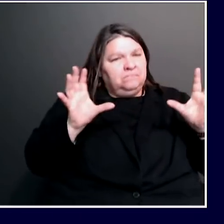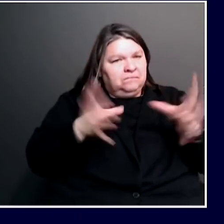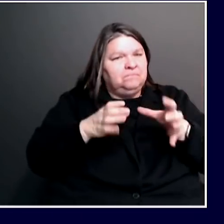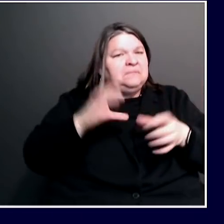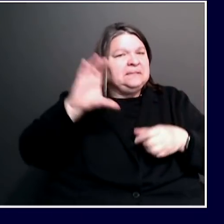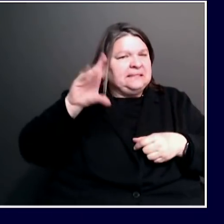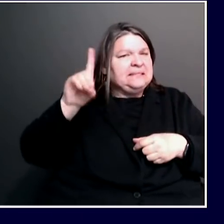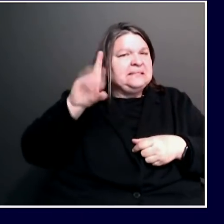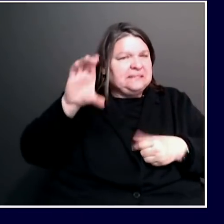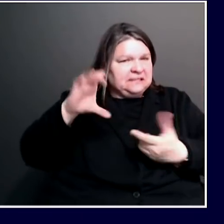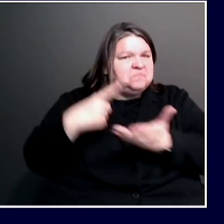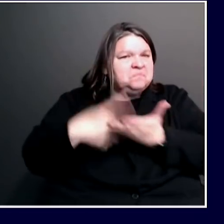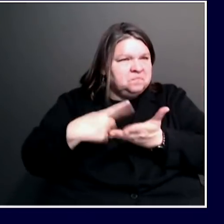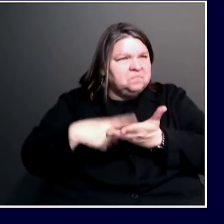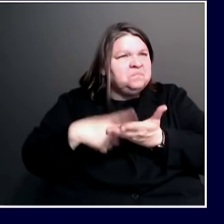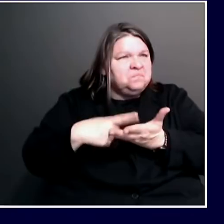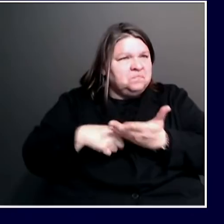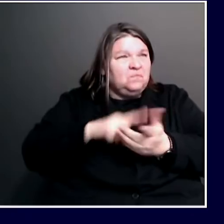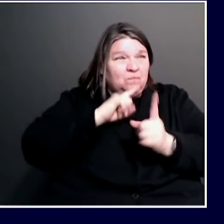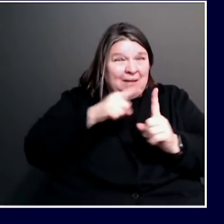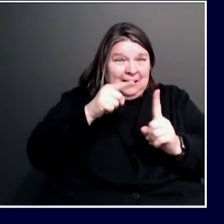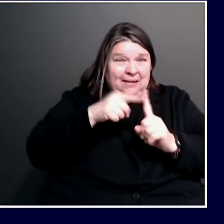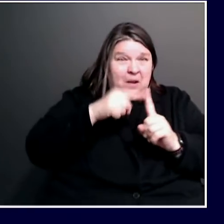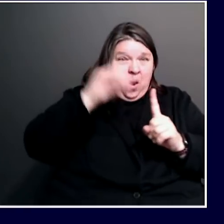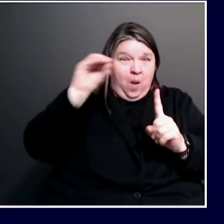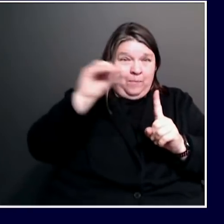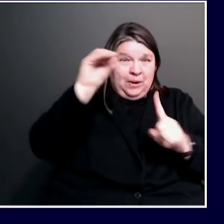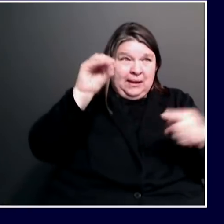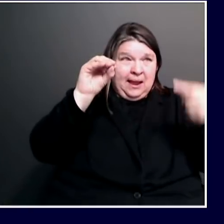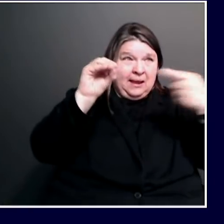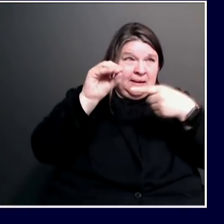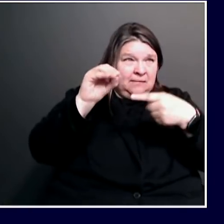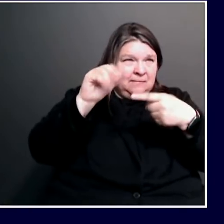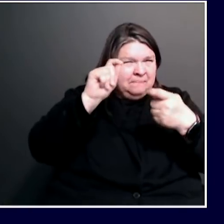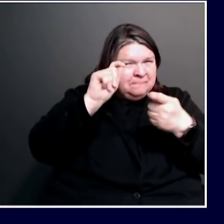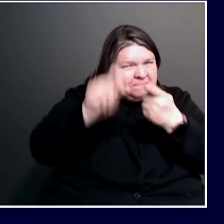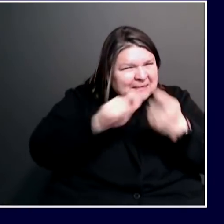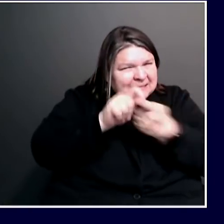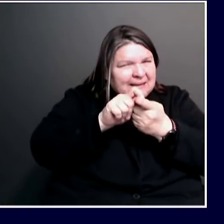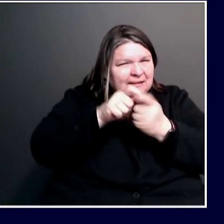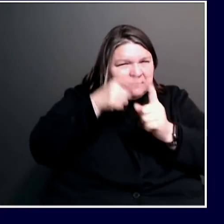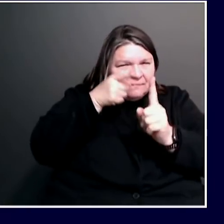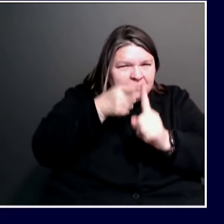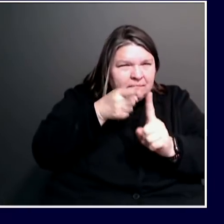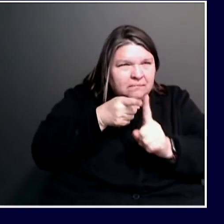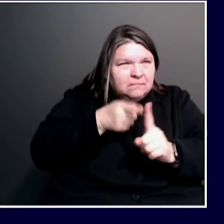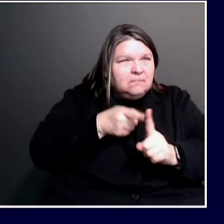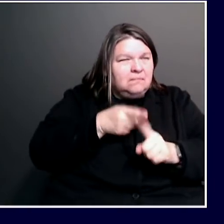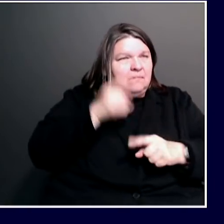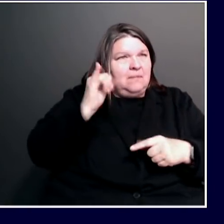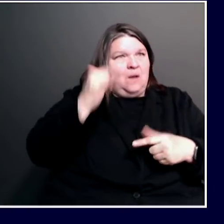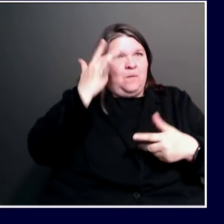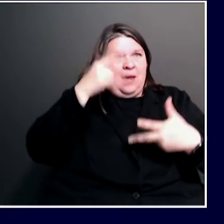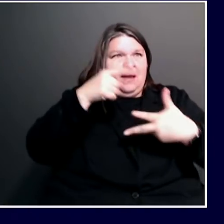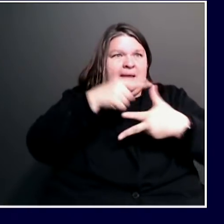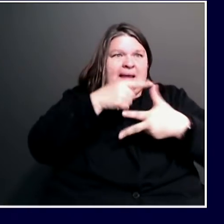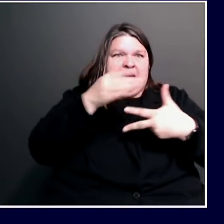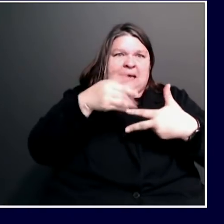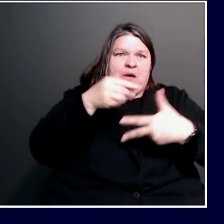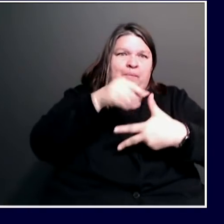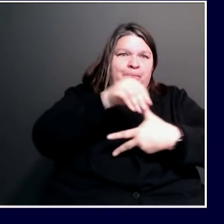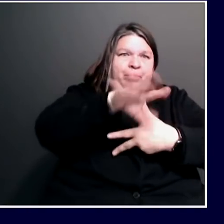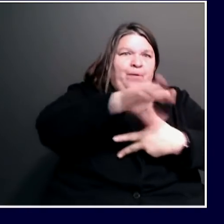particularities of the Omicron variant are what's driving this. Those three factors that I mentioned: hypercontagiousness, a very short,